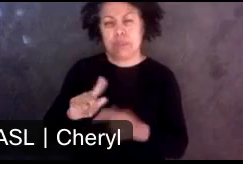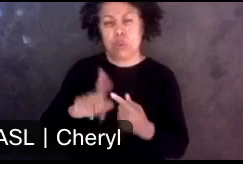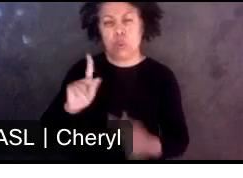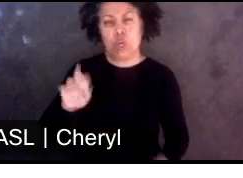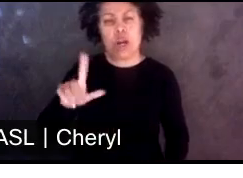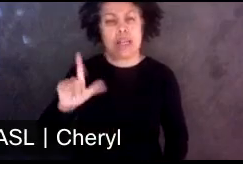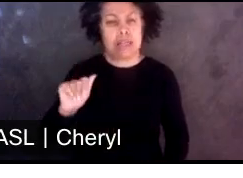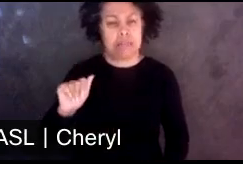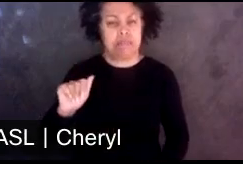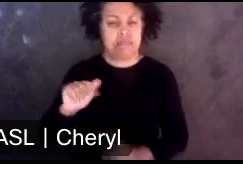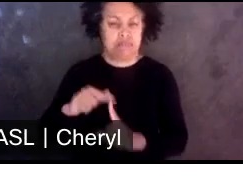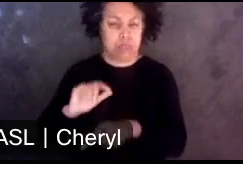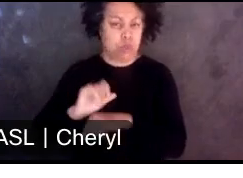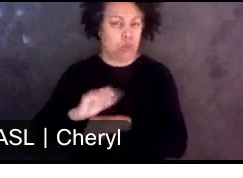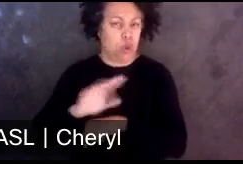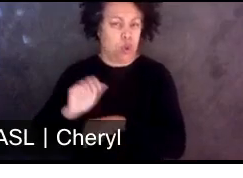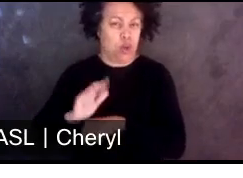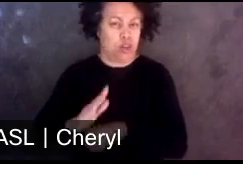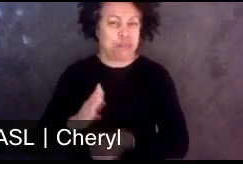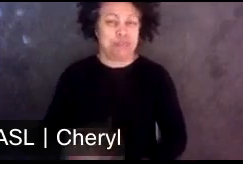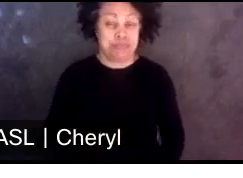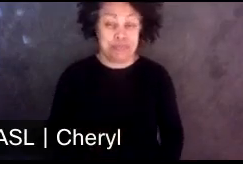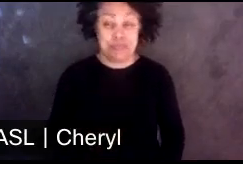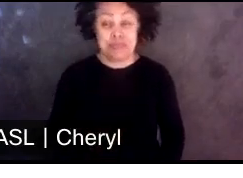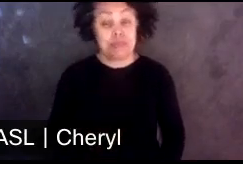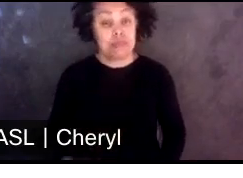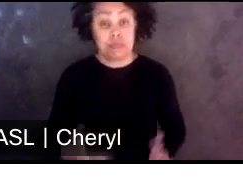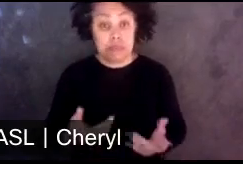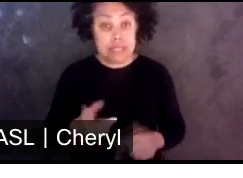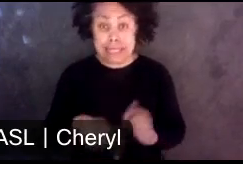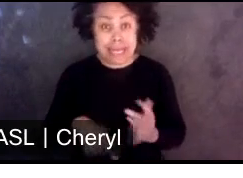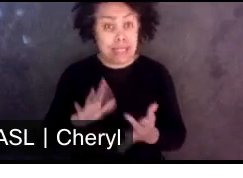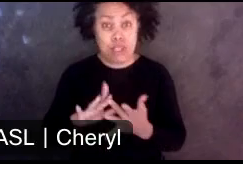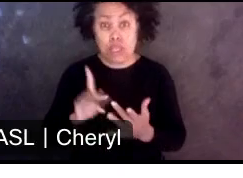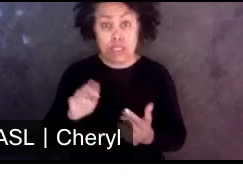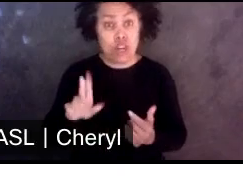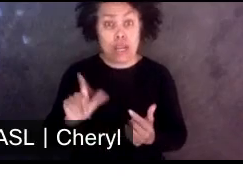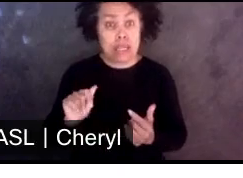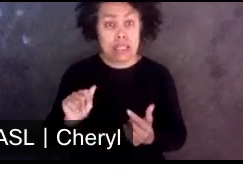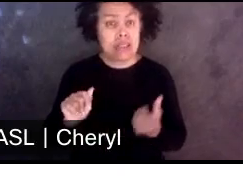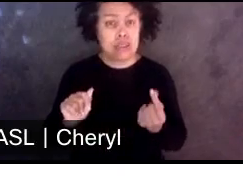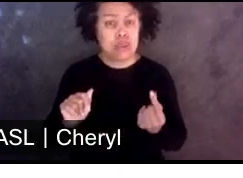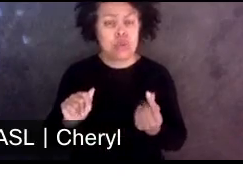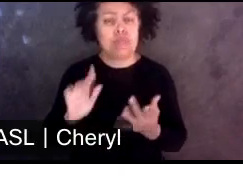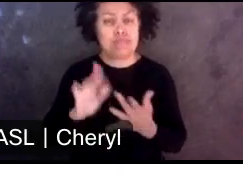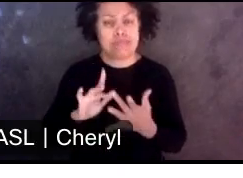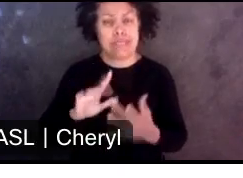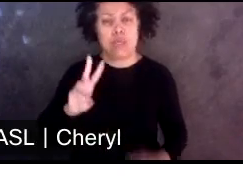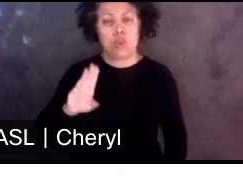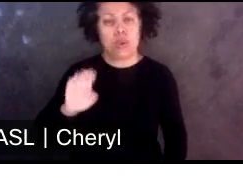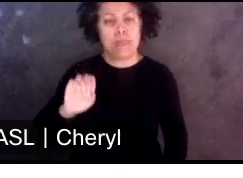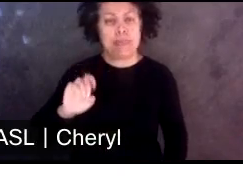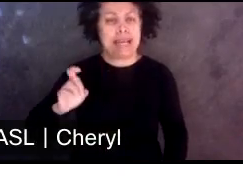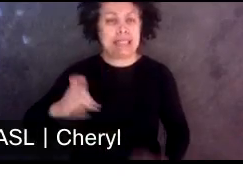also with the Center for Assistance. If you are unable to contact Carla, please reach out to WebEx Tech for